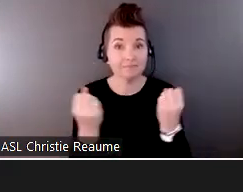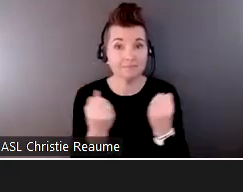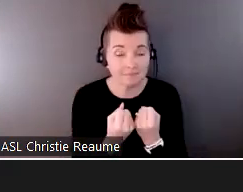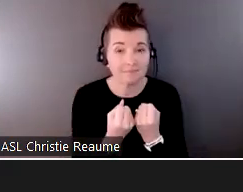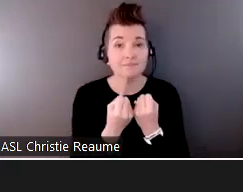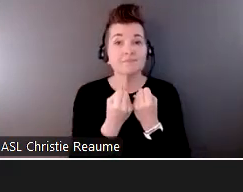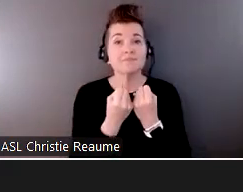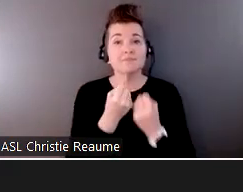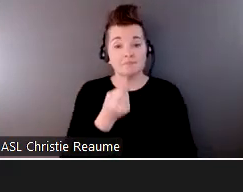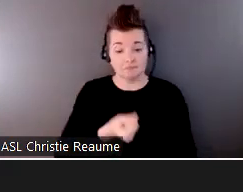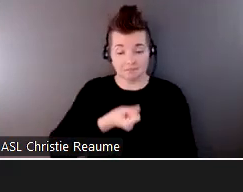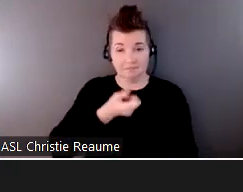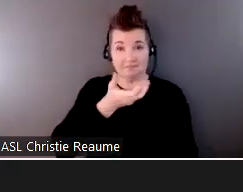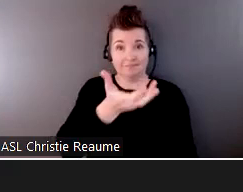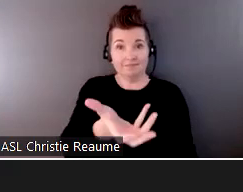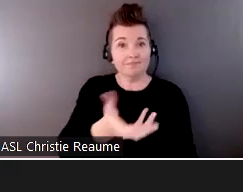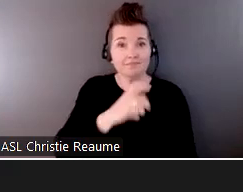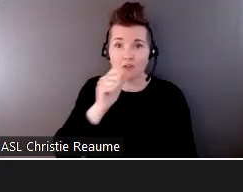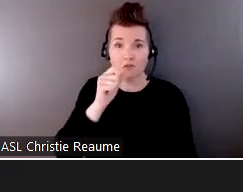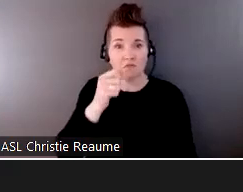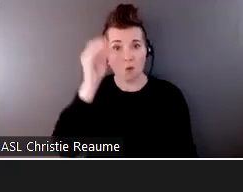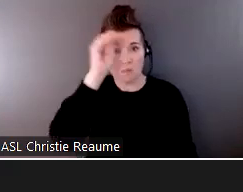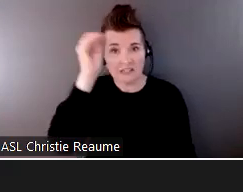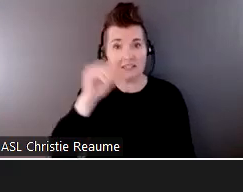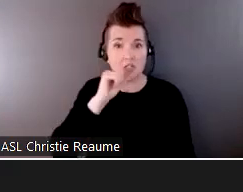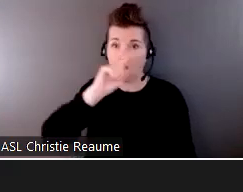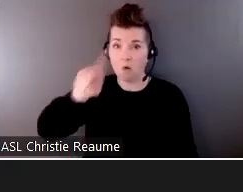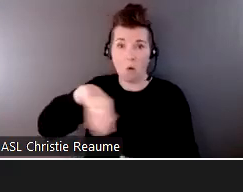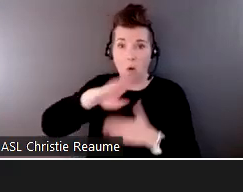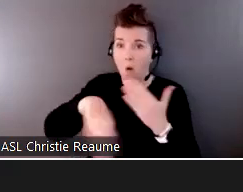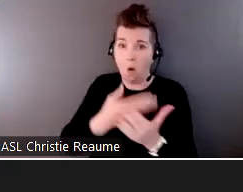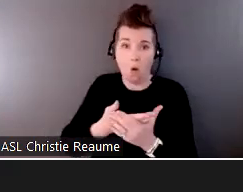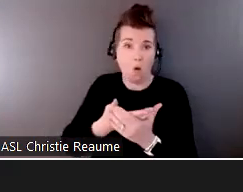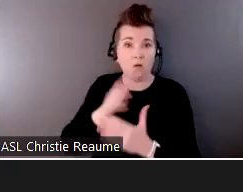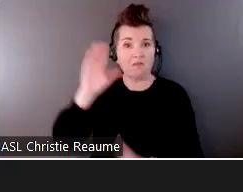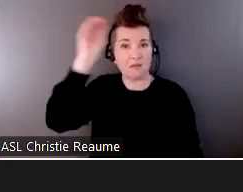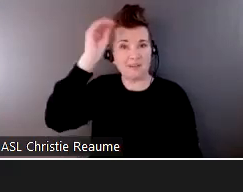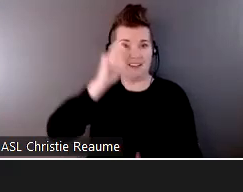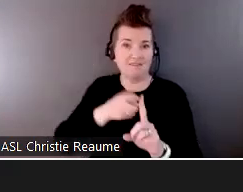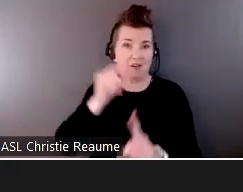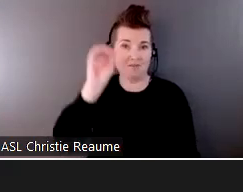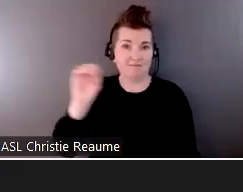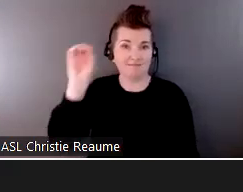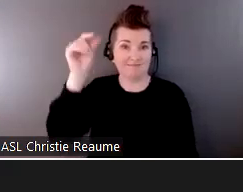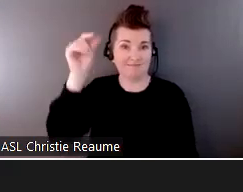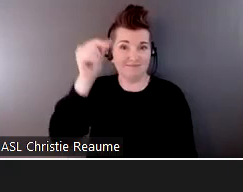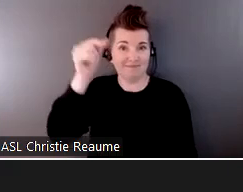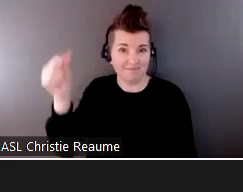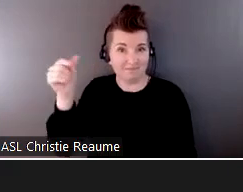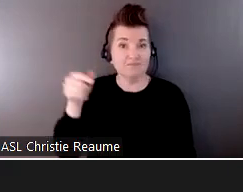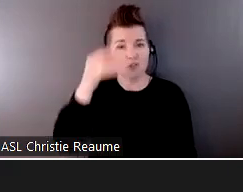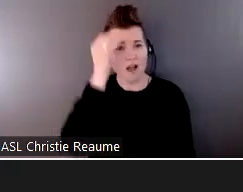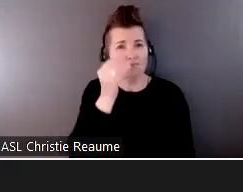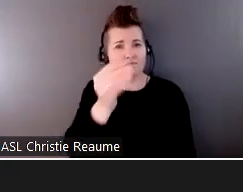that are expressed here today are necessarily those of the Ontario government um I'll talk about the funding of our organizations but